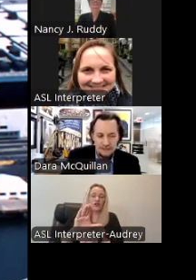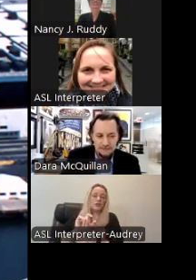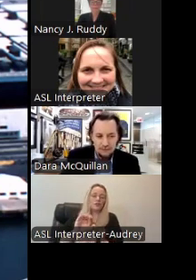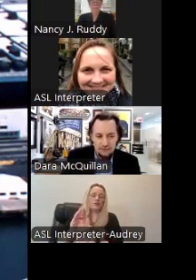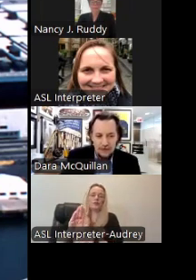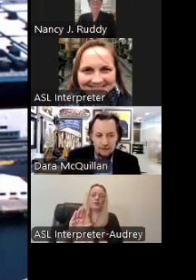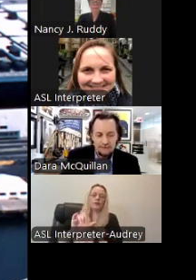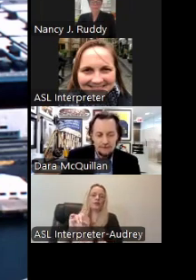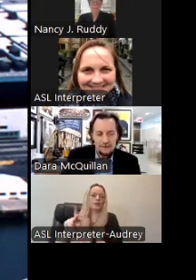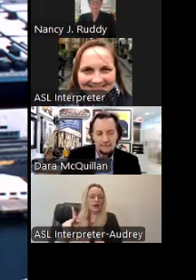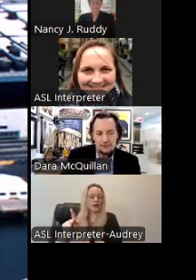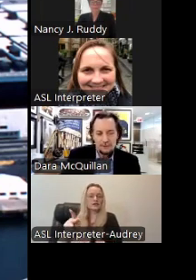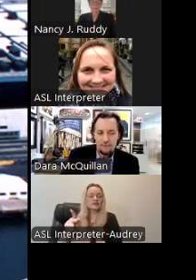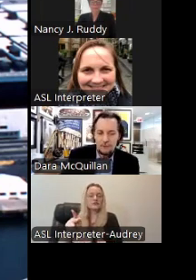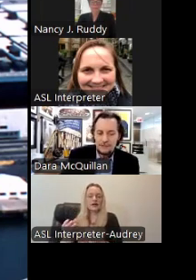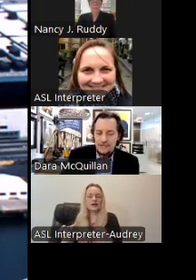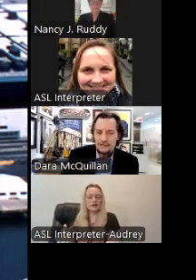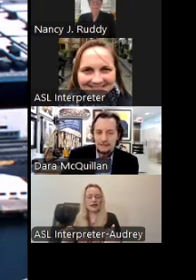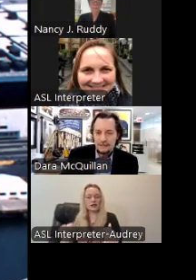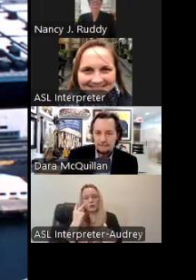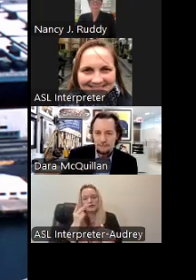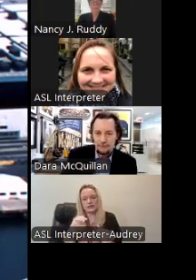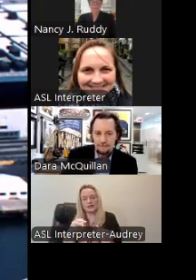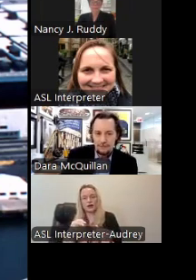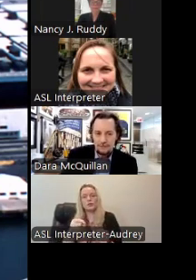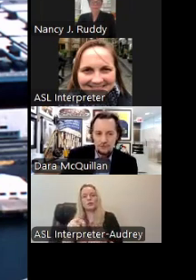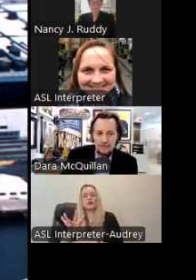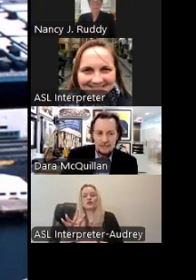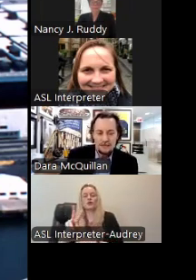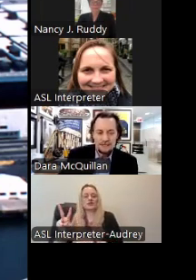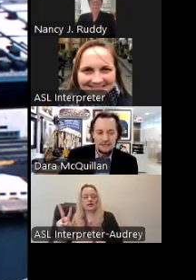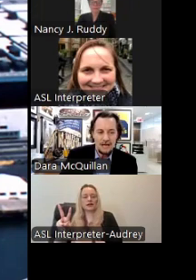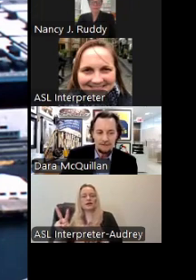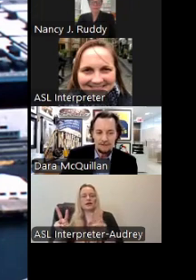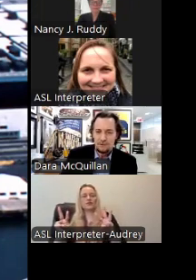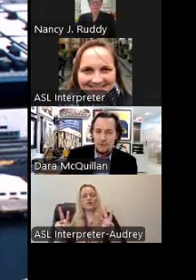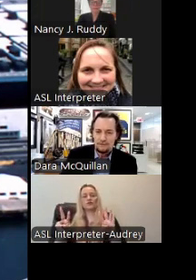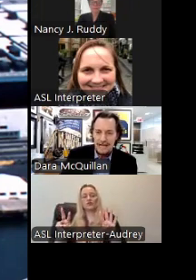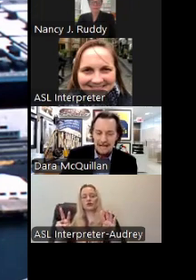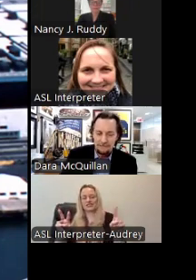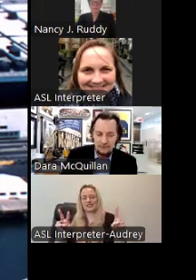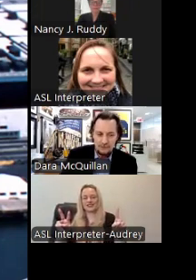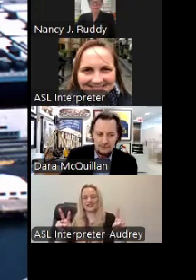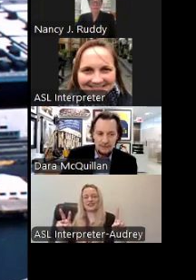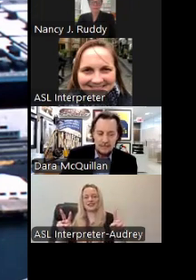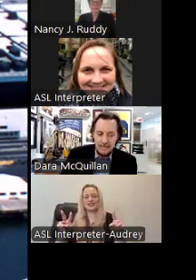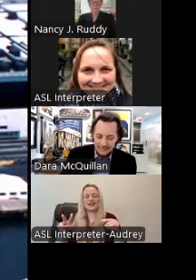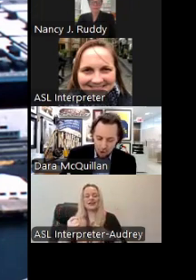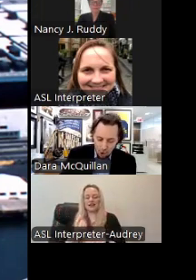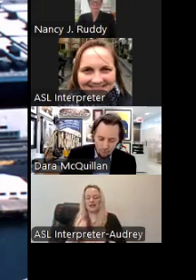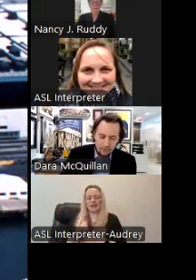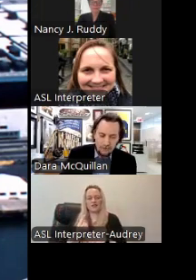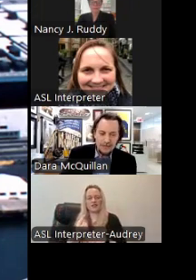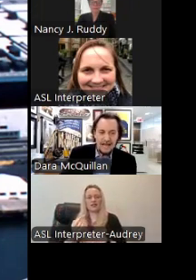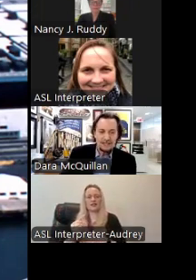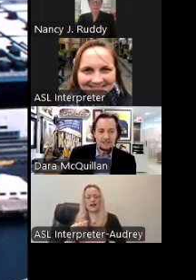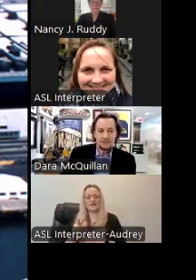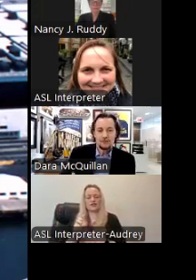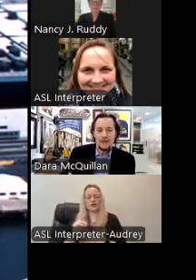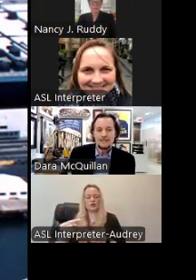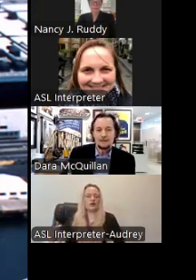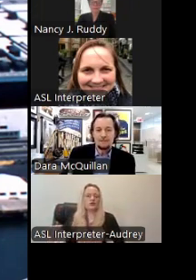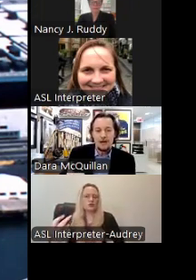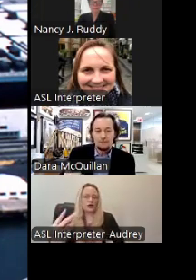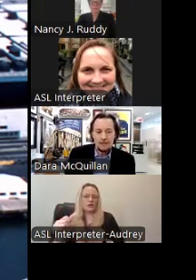see it in this photograph, between 42nd and 41st Street and 11th and 12th Avenues. And over the